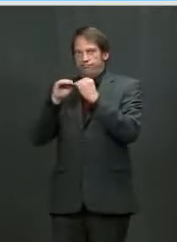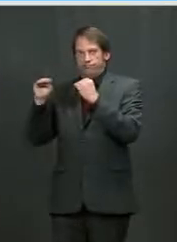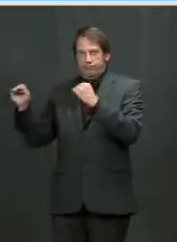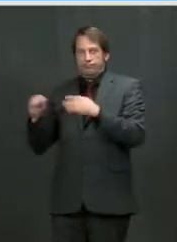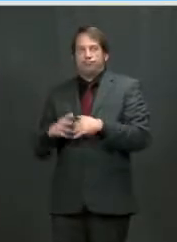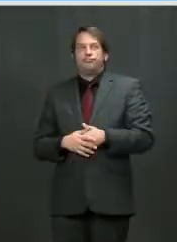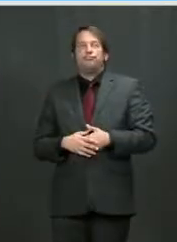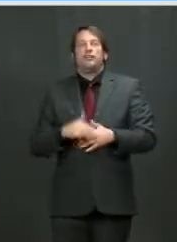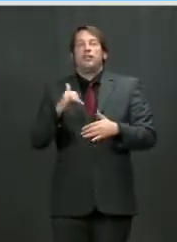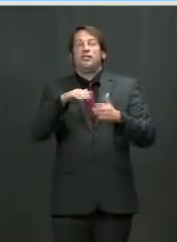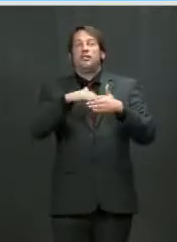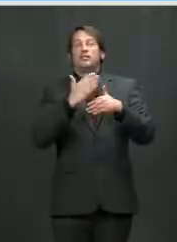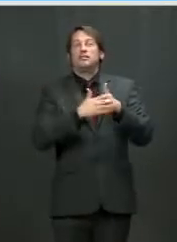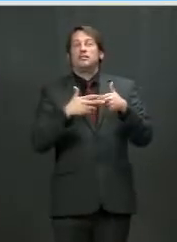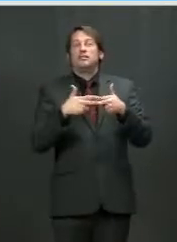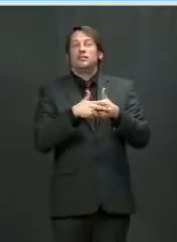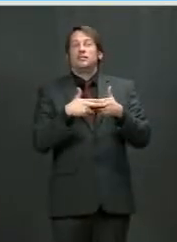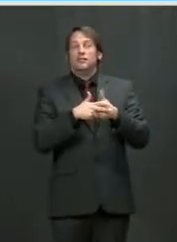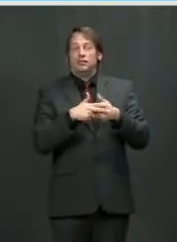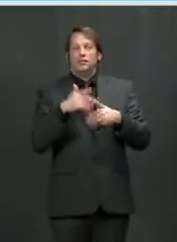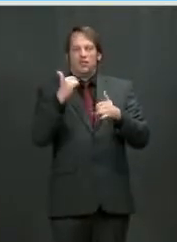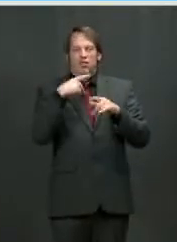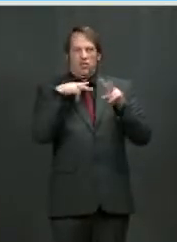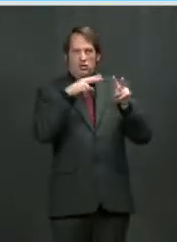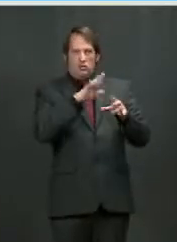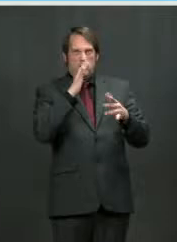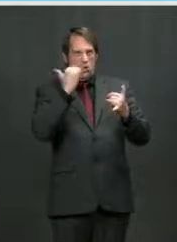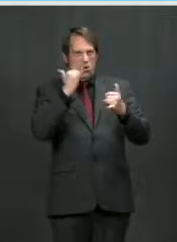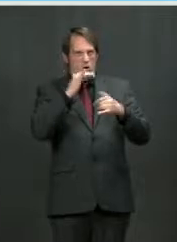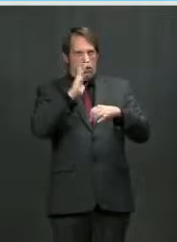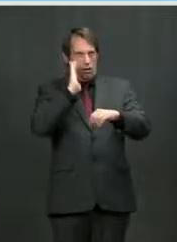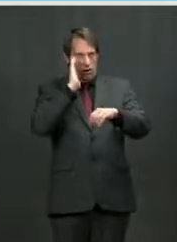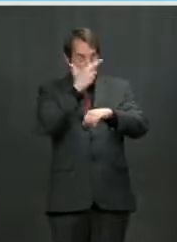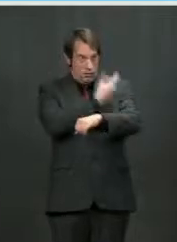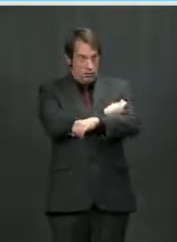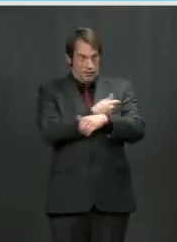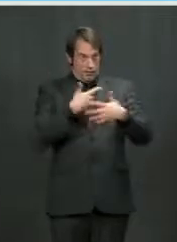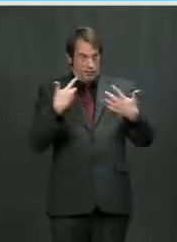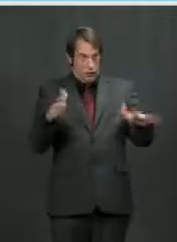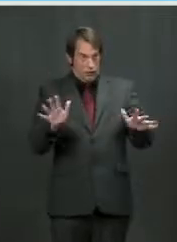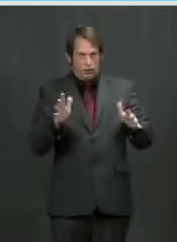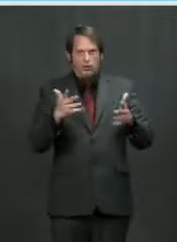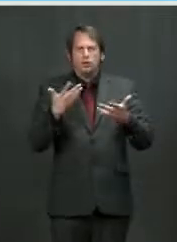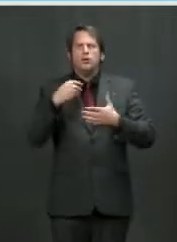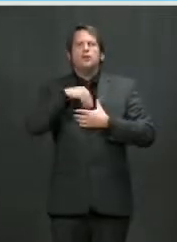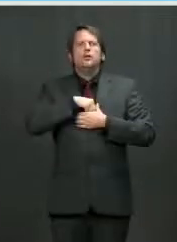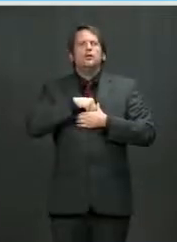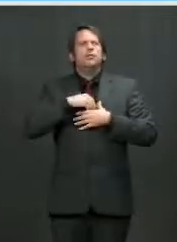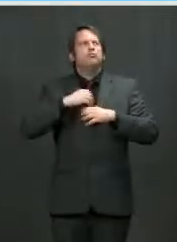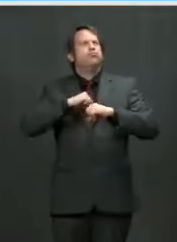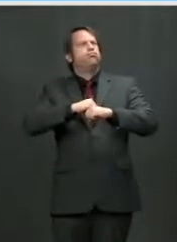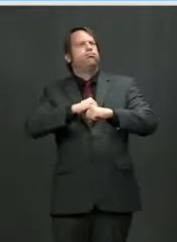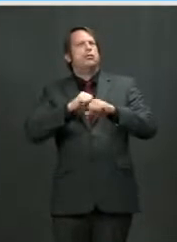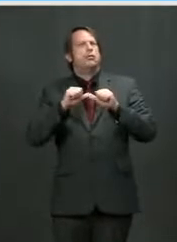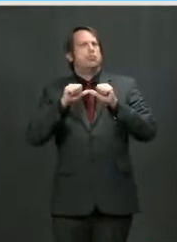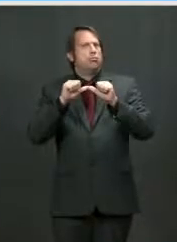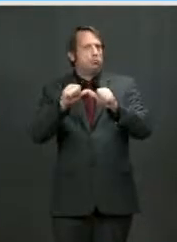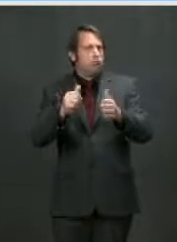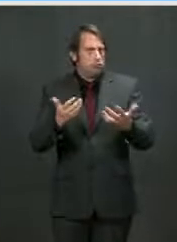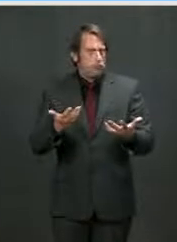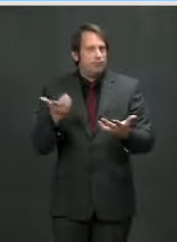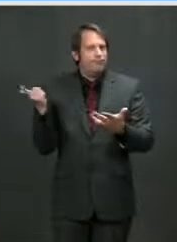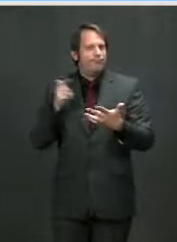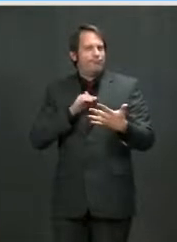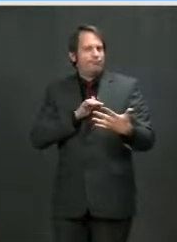important post-vaccination durability of immunity. Next slide. One representative study,